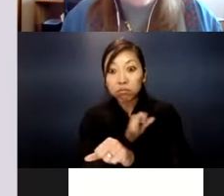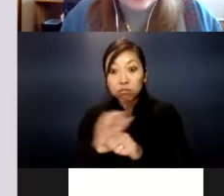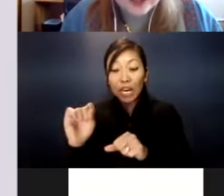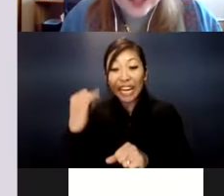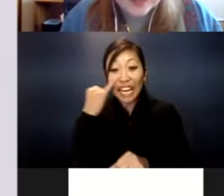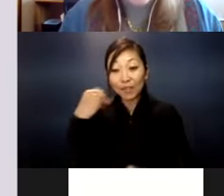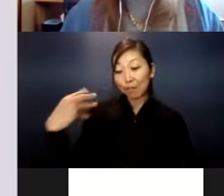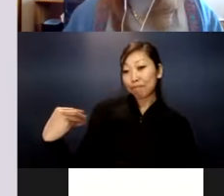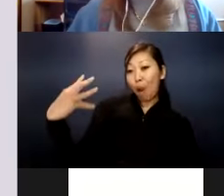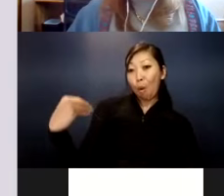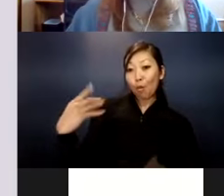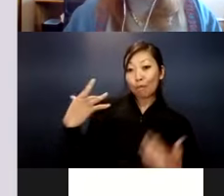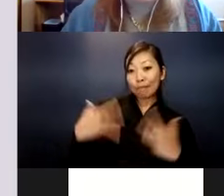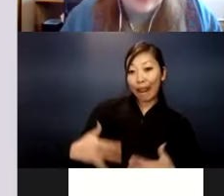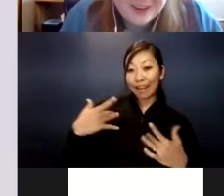scrubbed off the internet.